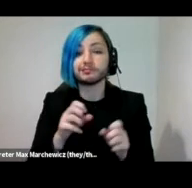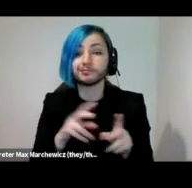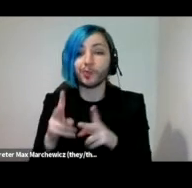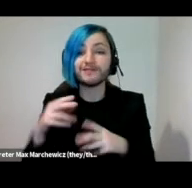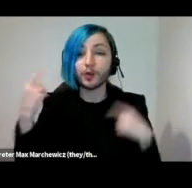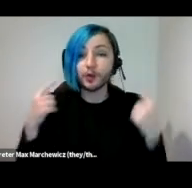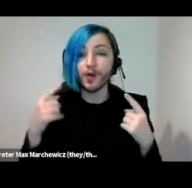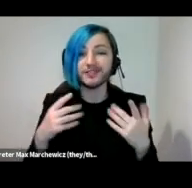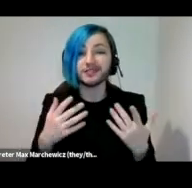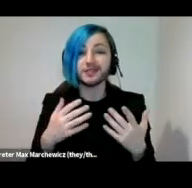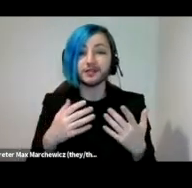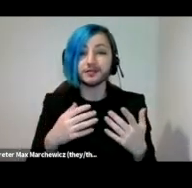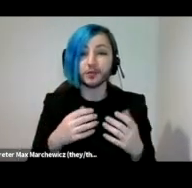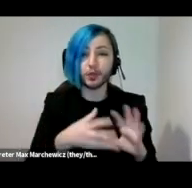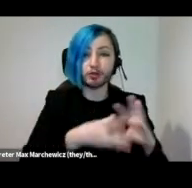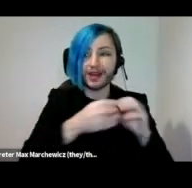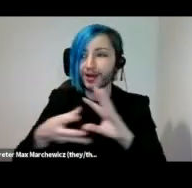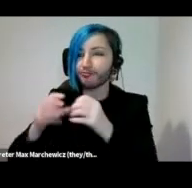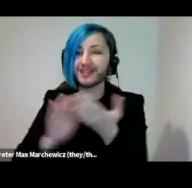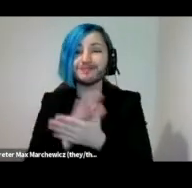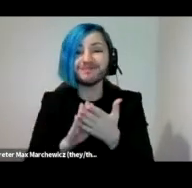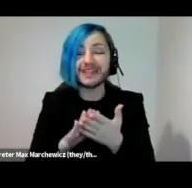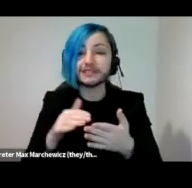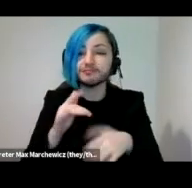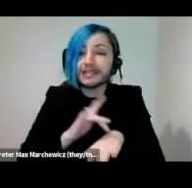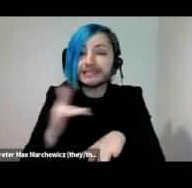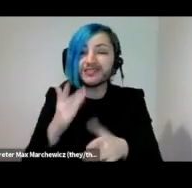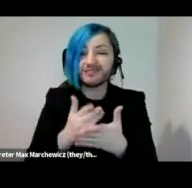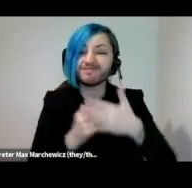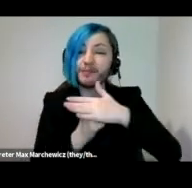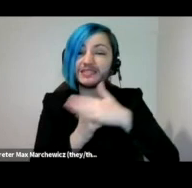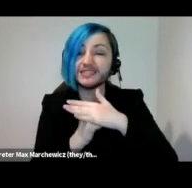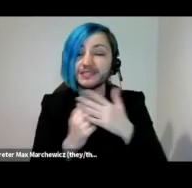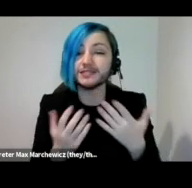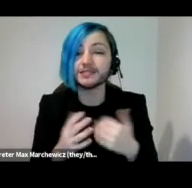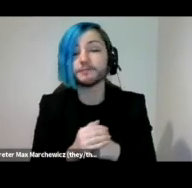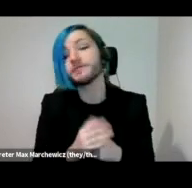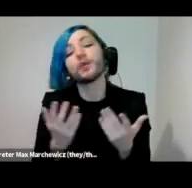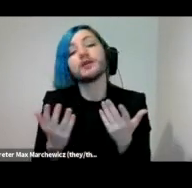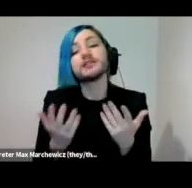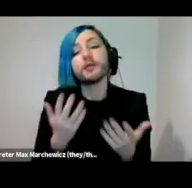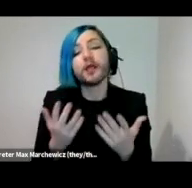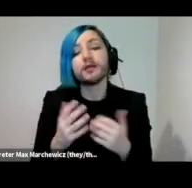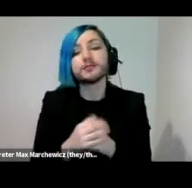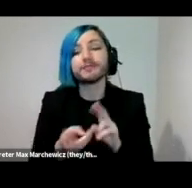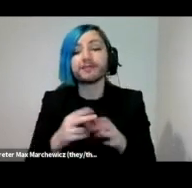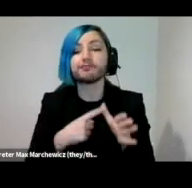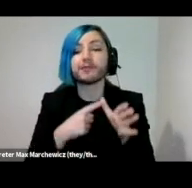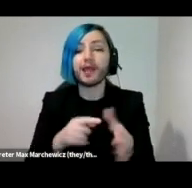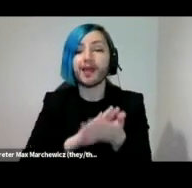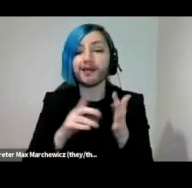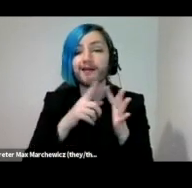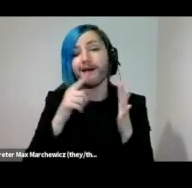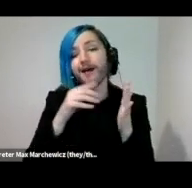the sensitivity of these kinds of instruments that is equivalent to what you get if you apply the Heisenberg uncertainty